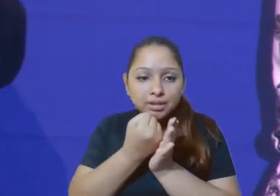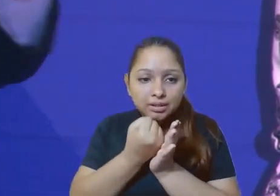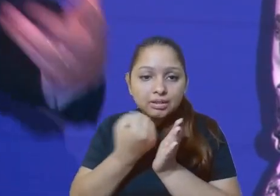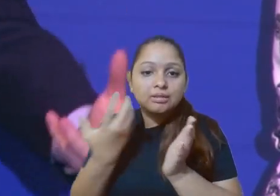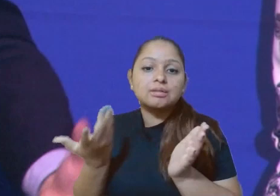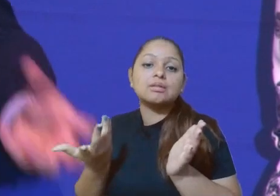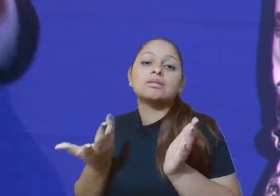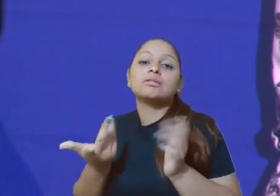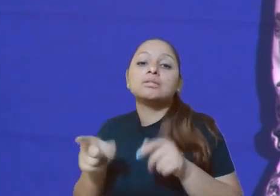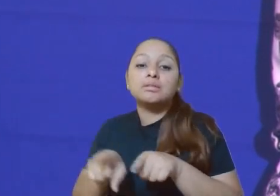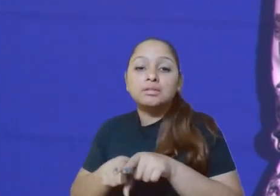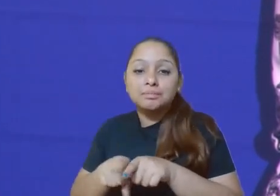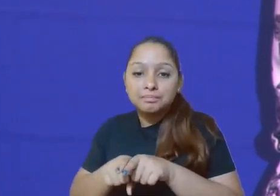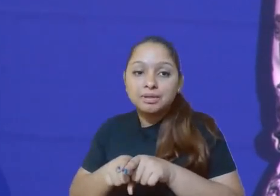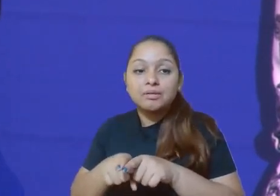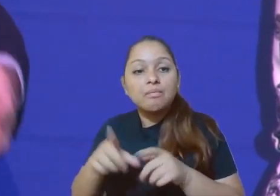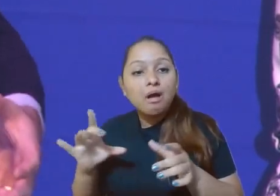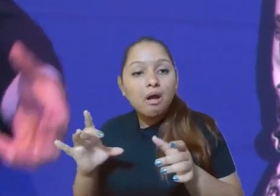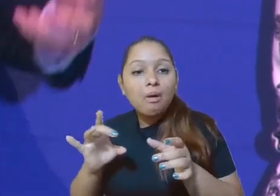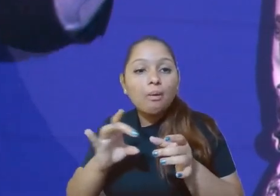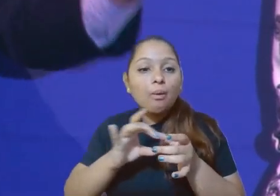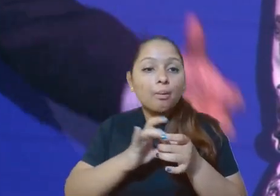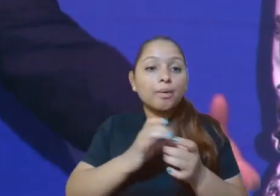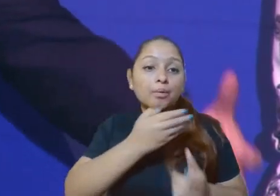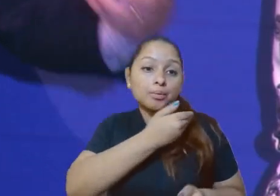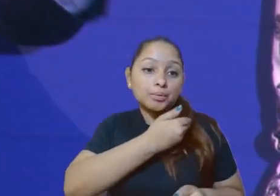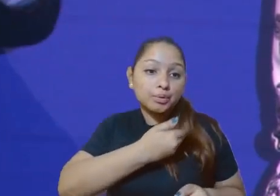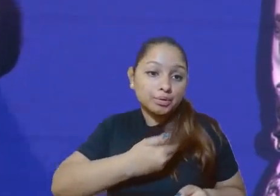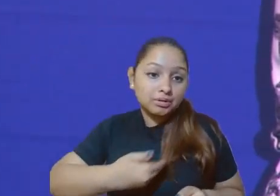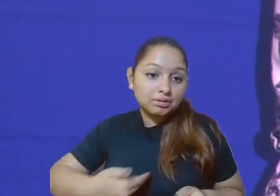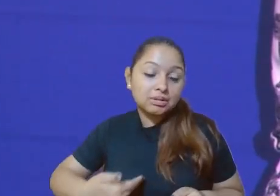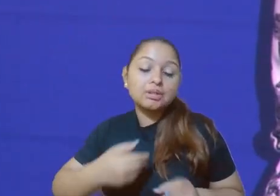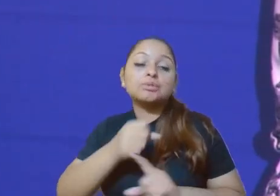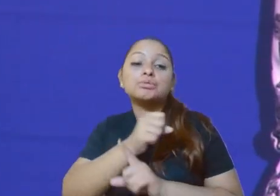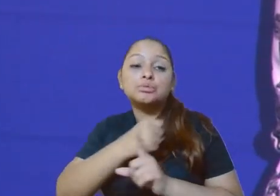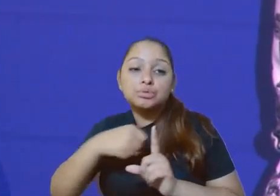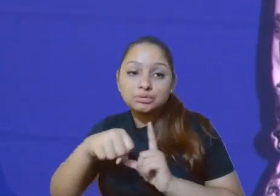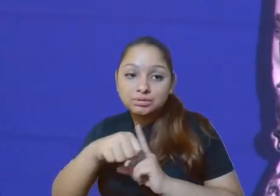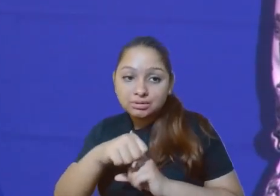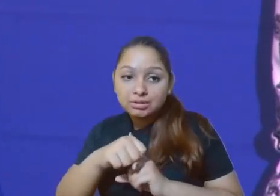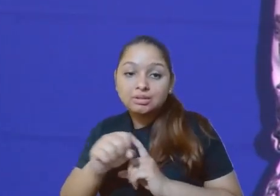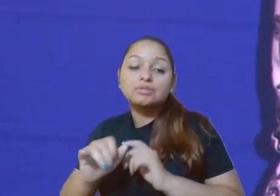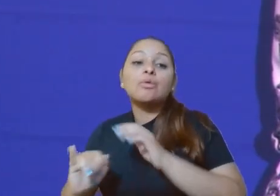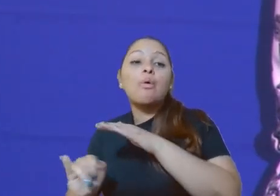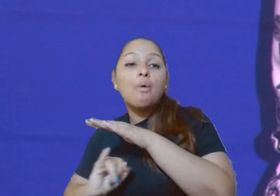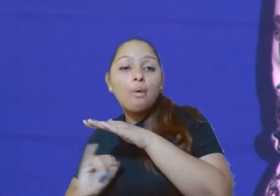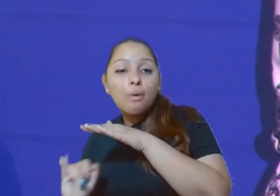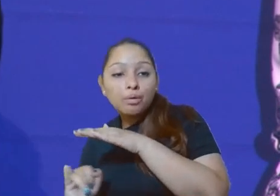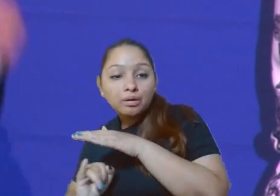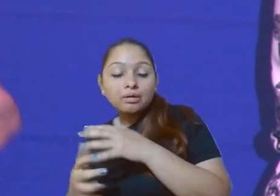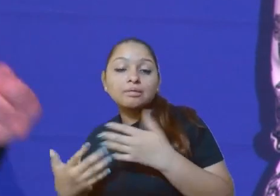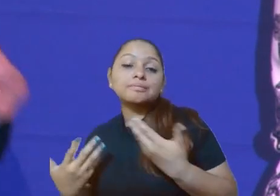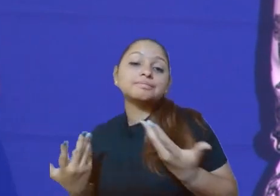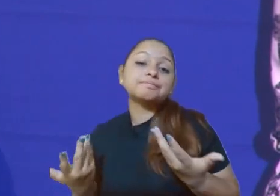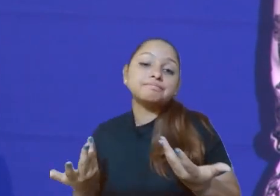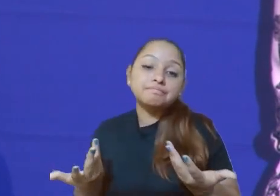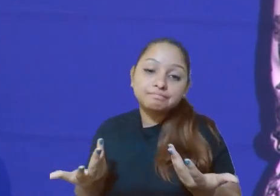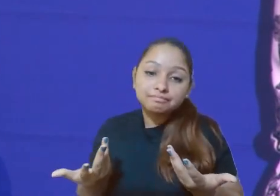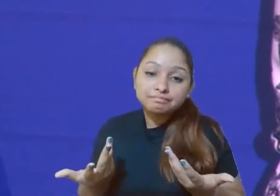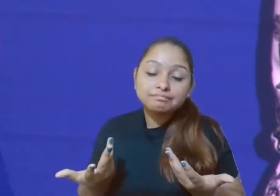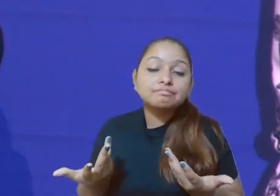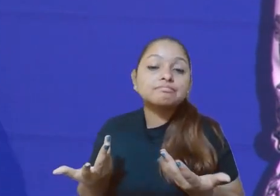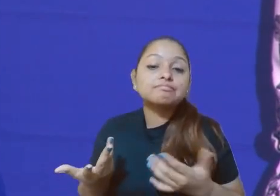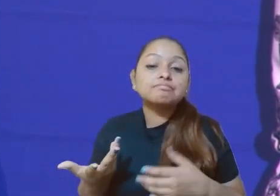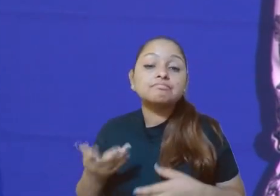create a fast track, a collaboration between government, society, NGOs, and companies. So you can